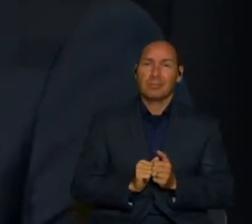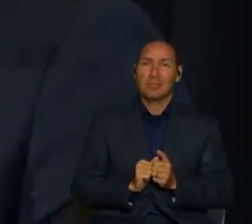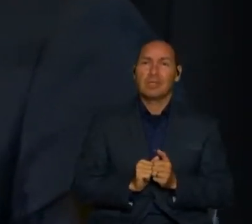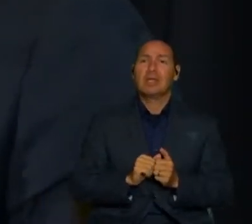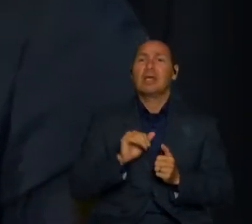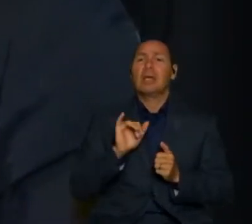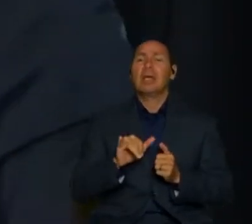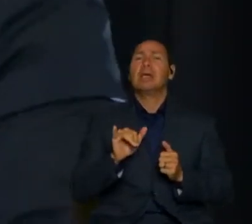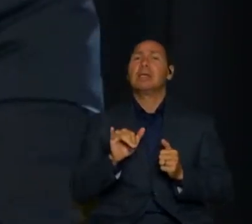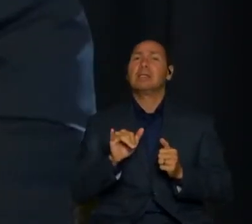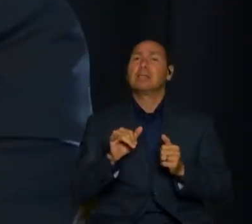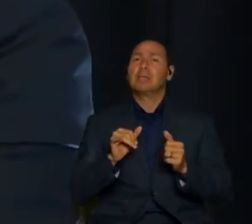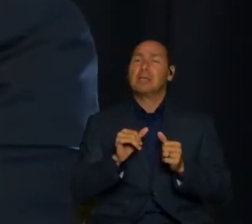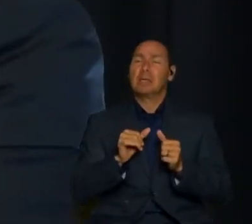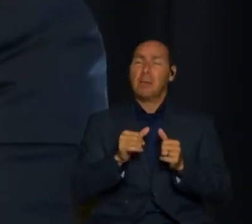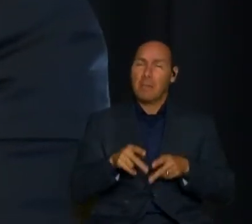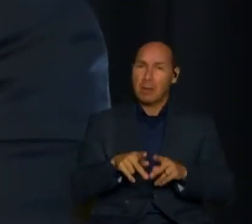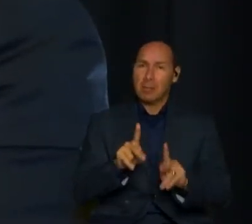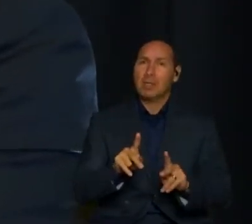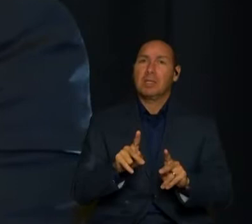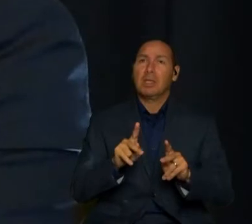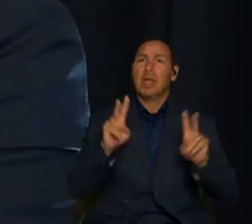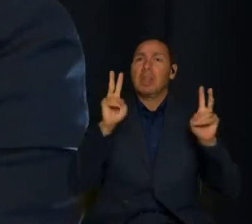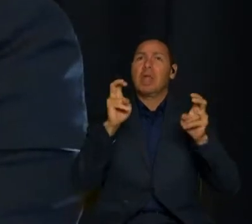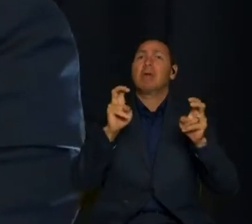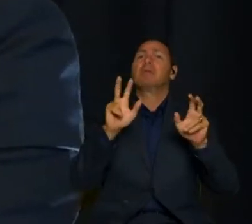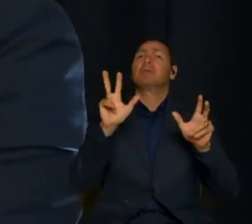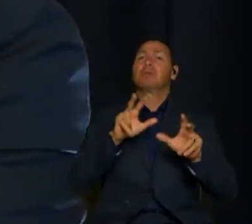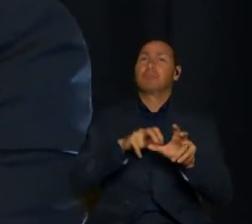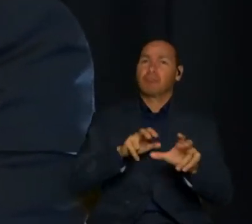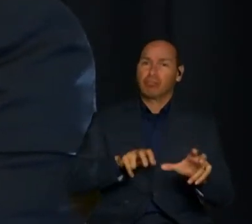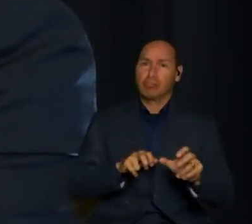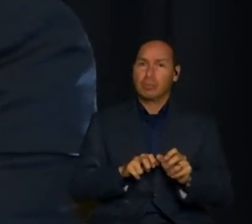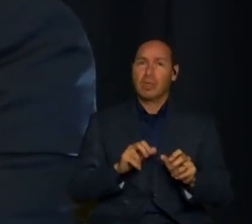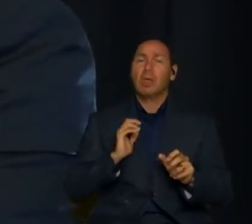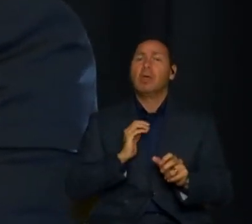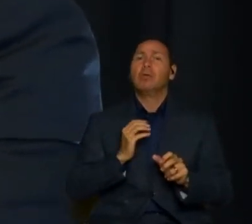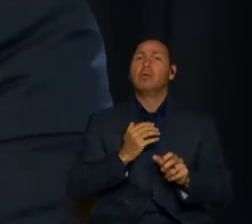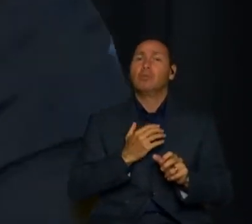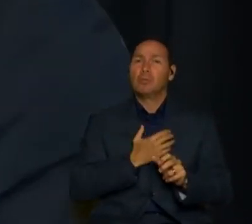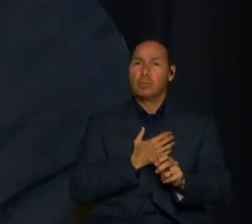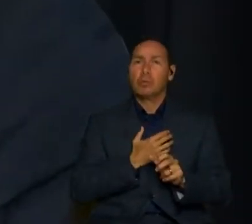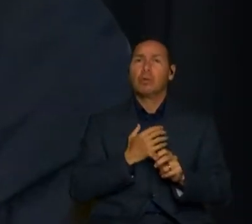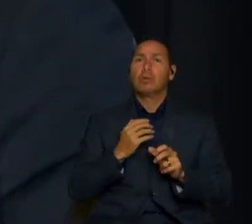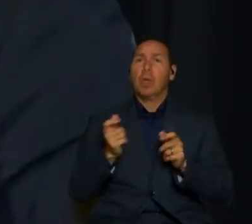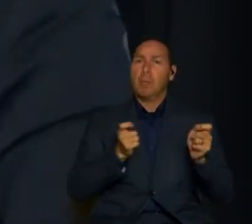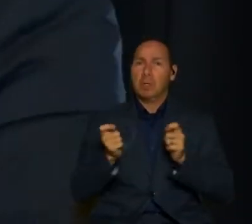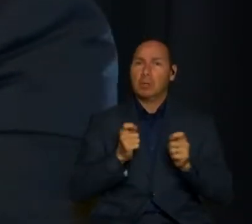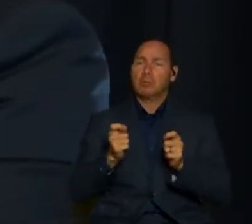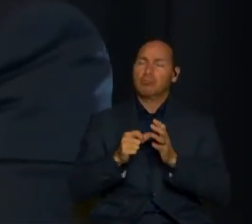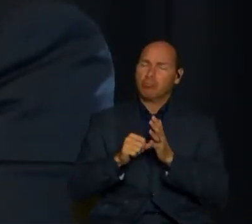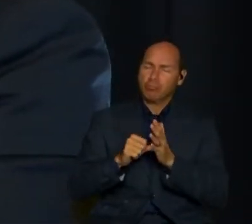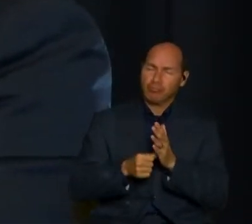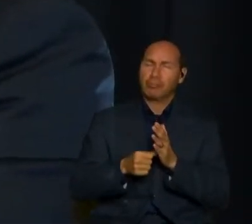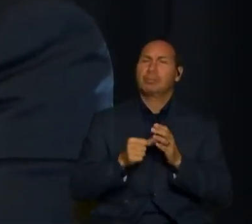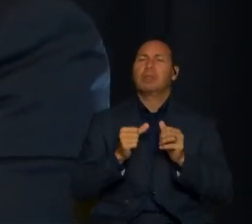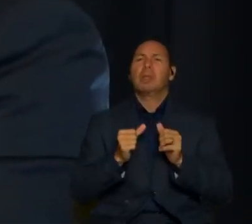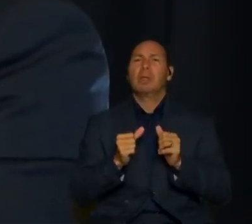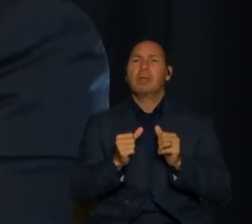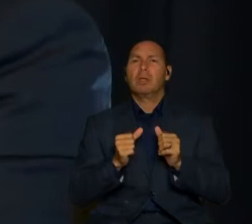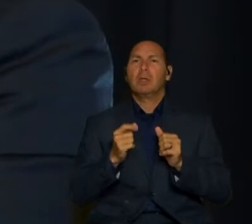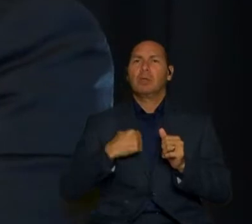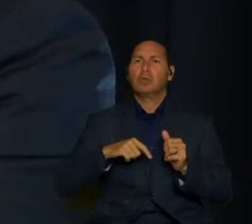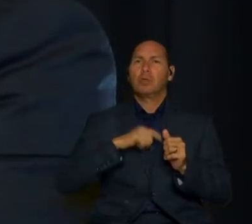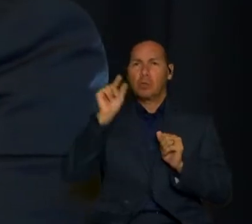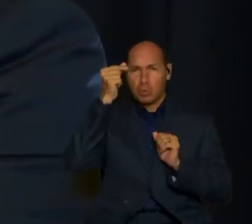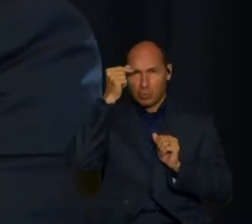its Title III proceeding, my administration has consistently emphasized the important task of focusing government